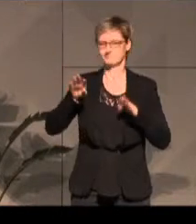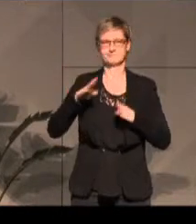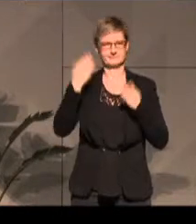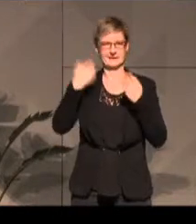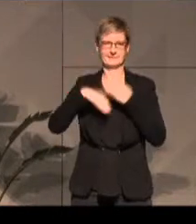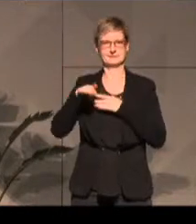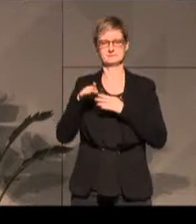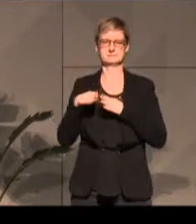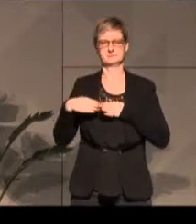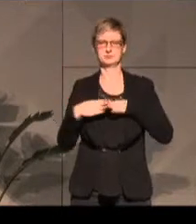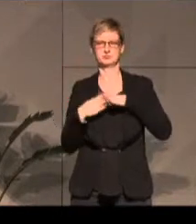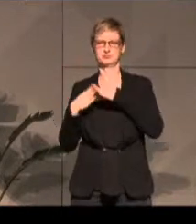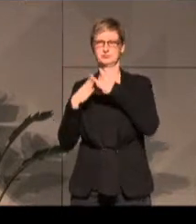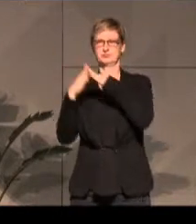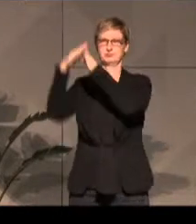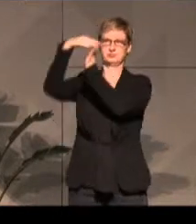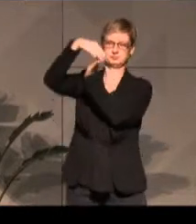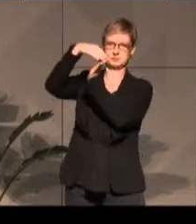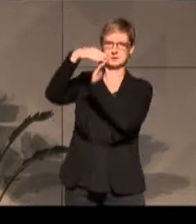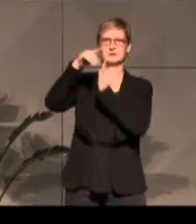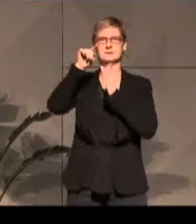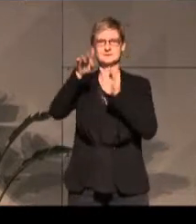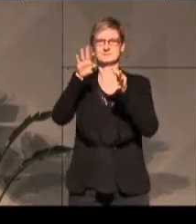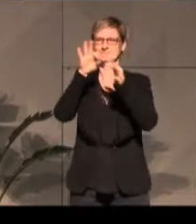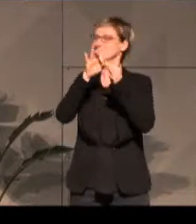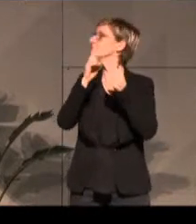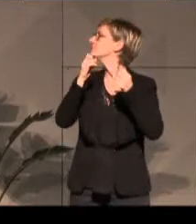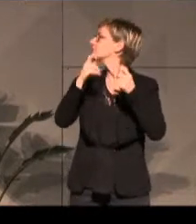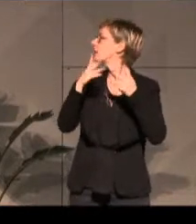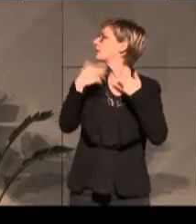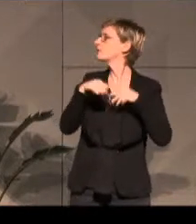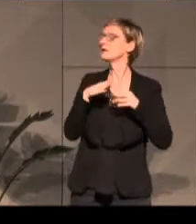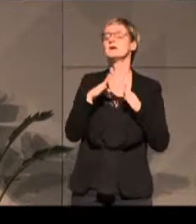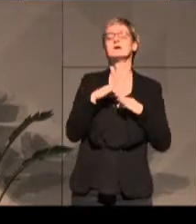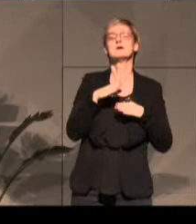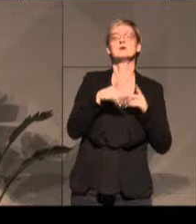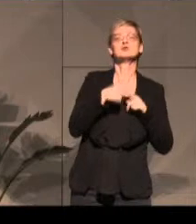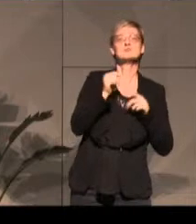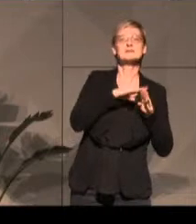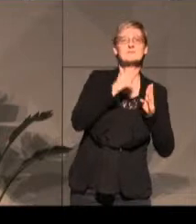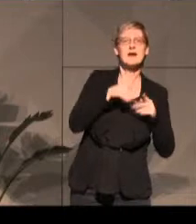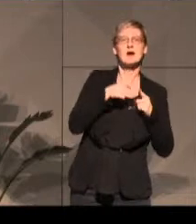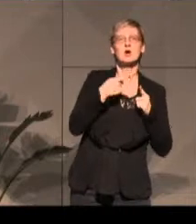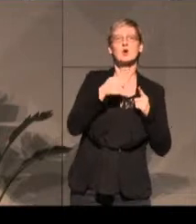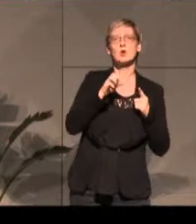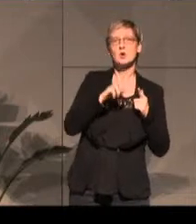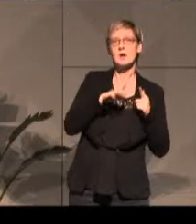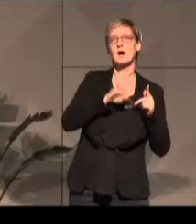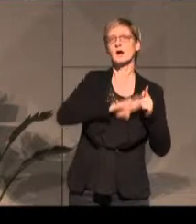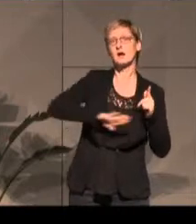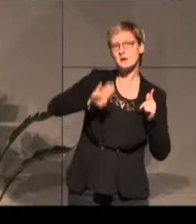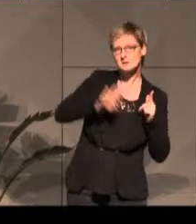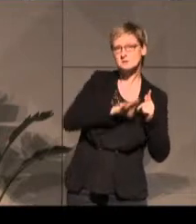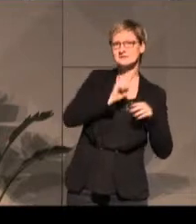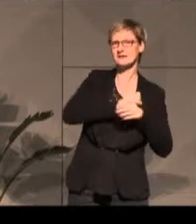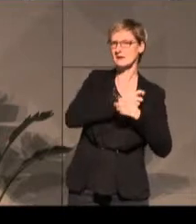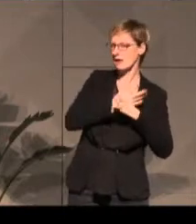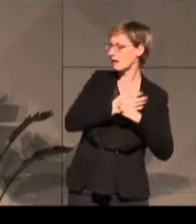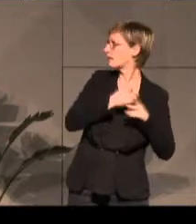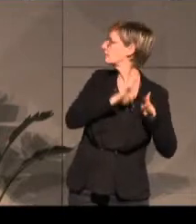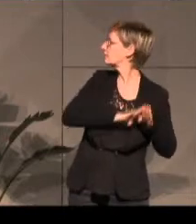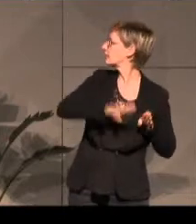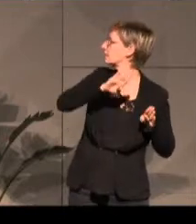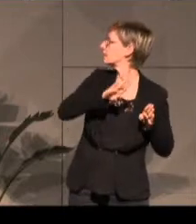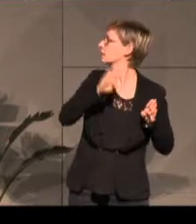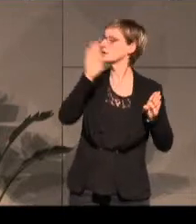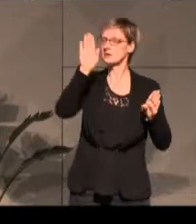started drifting. Take a look at the map. Down here is North Cape, Scandinavia. Here's the